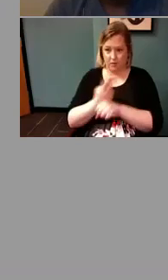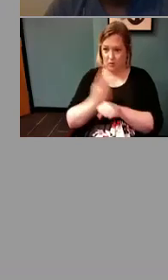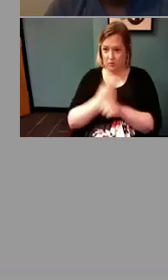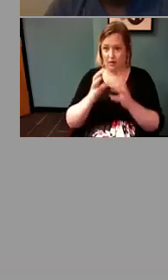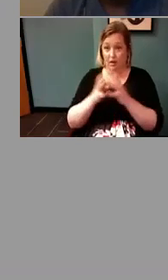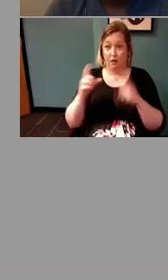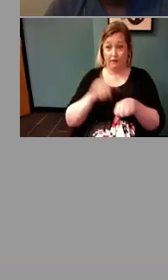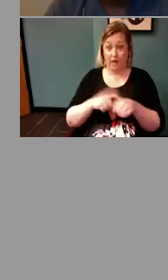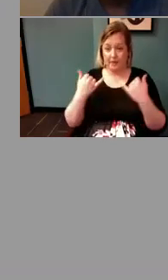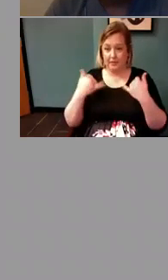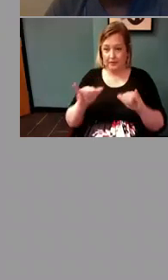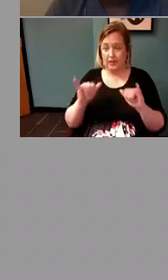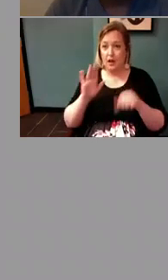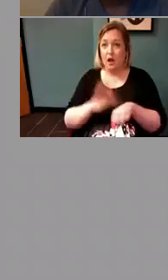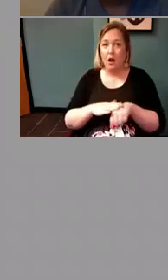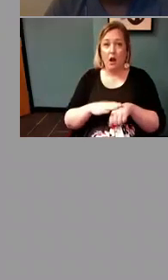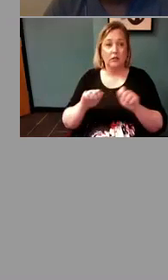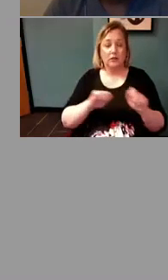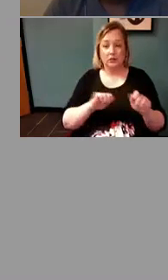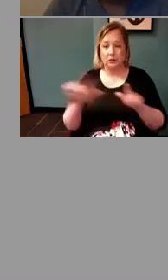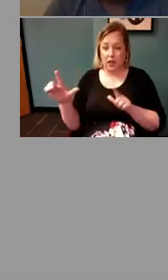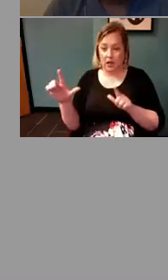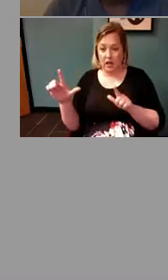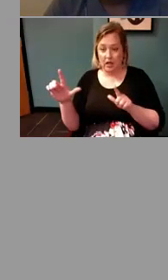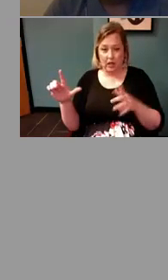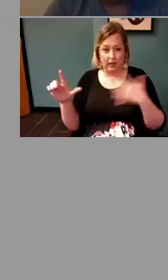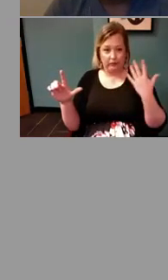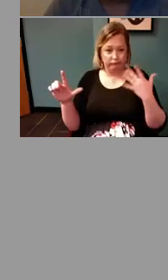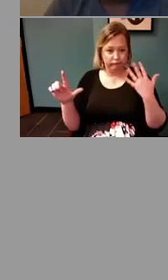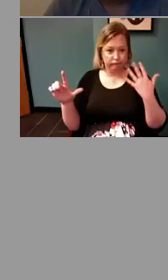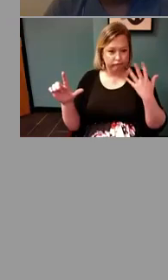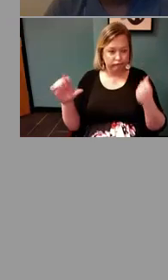2. Cool. Okay.